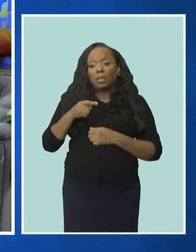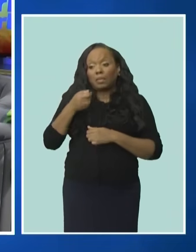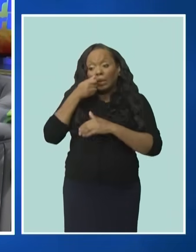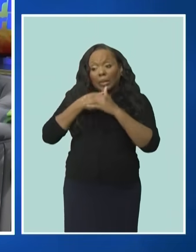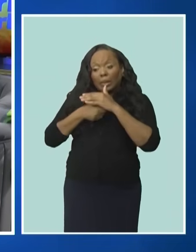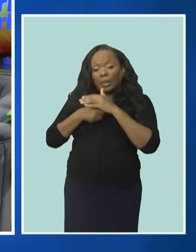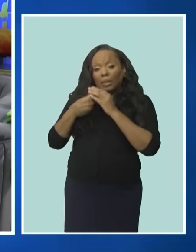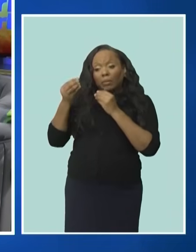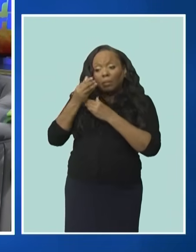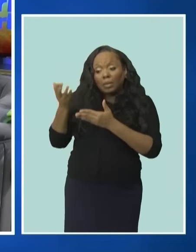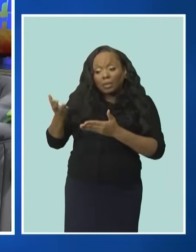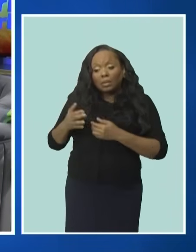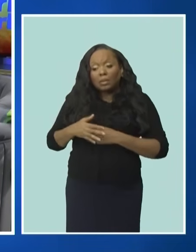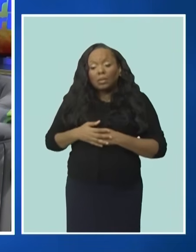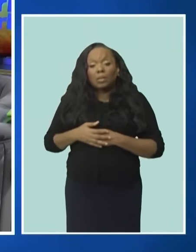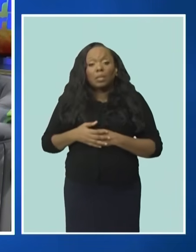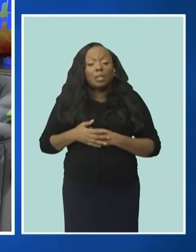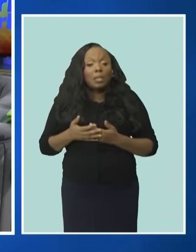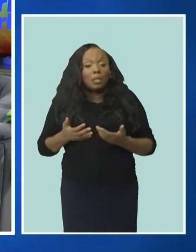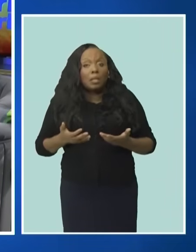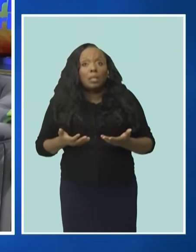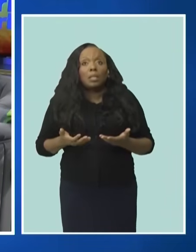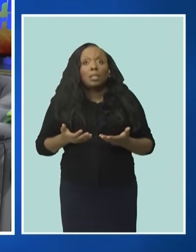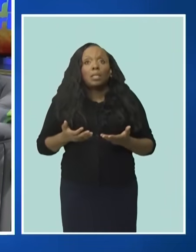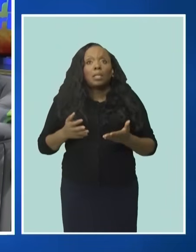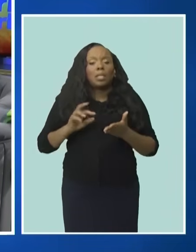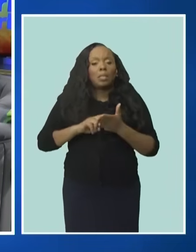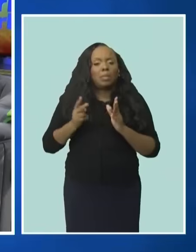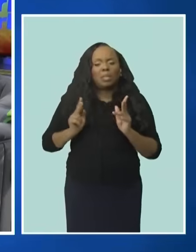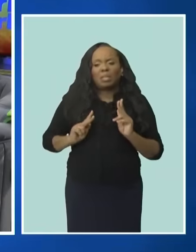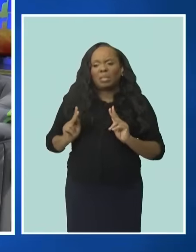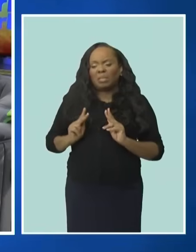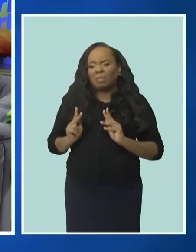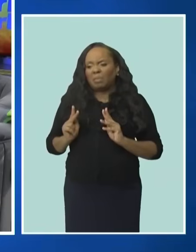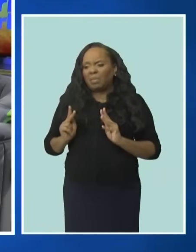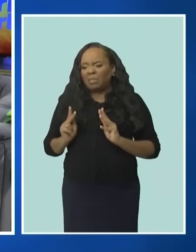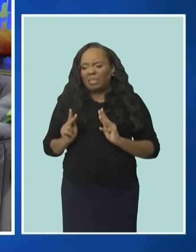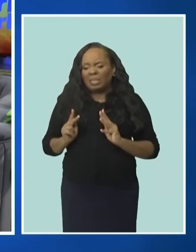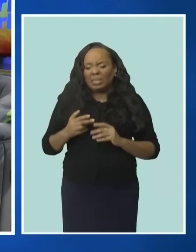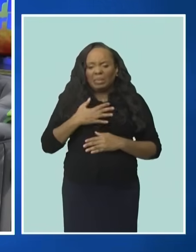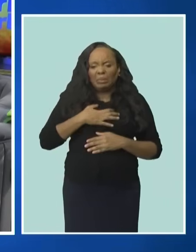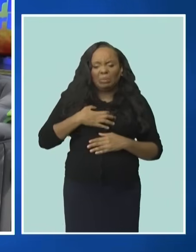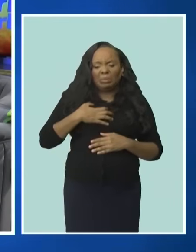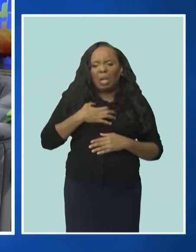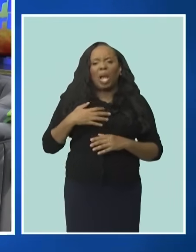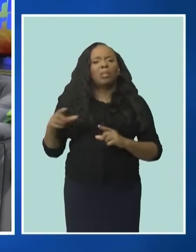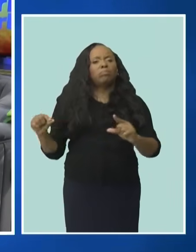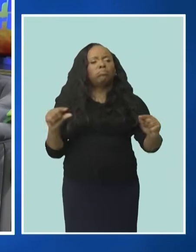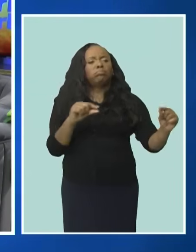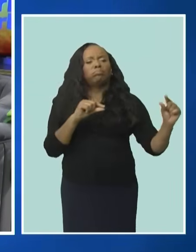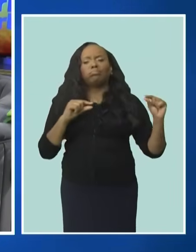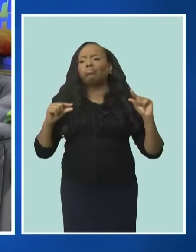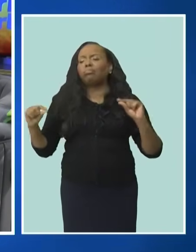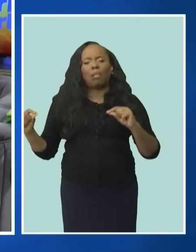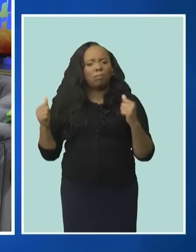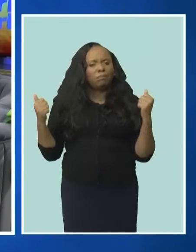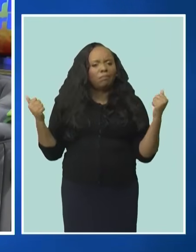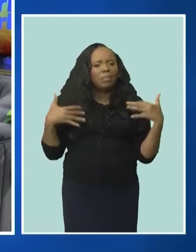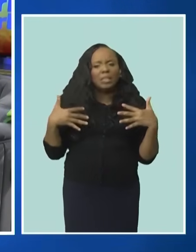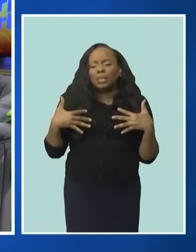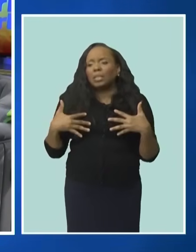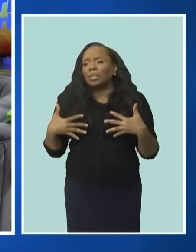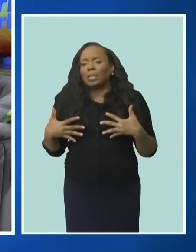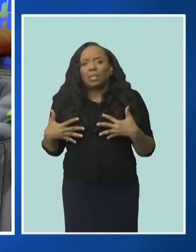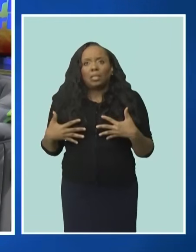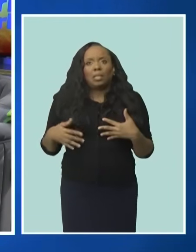employees, all it does is sow seeds of discord, rumor mongering, fear, and it